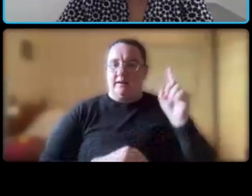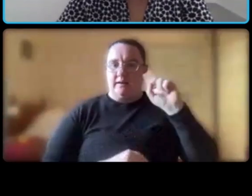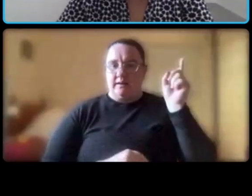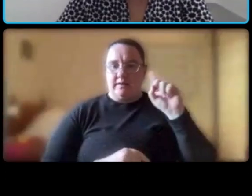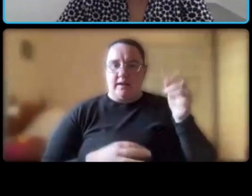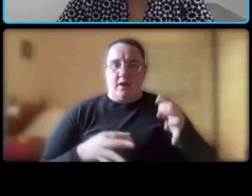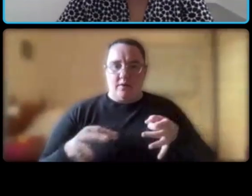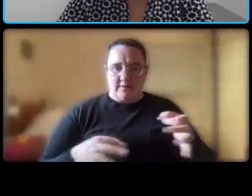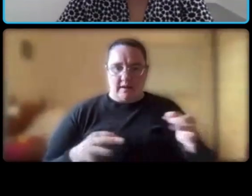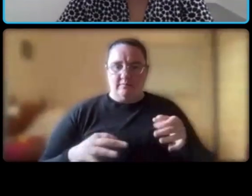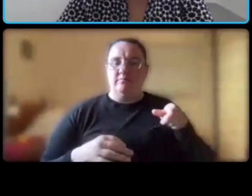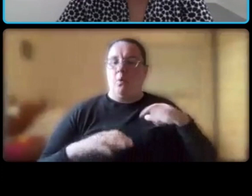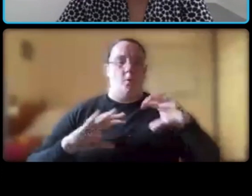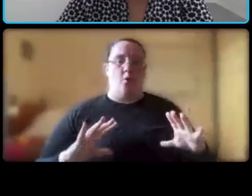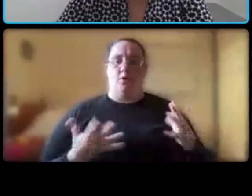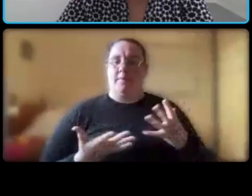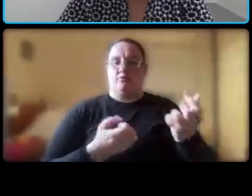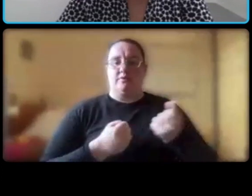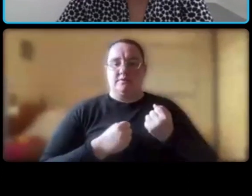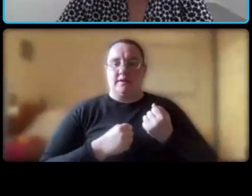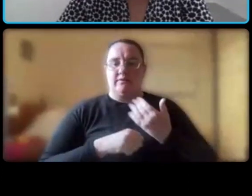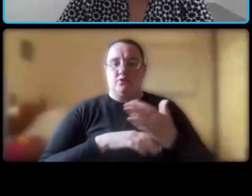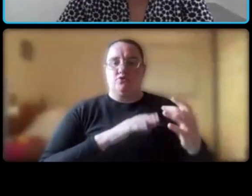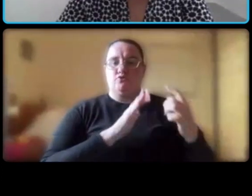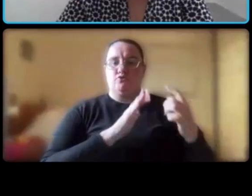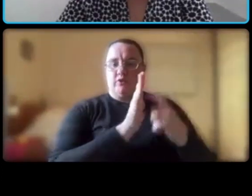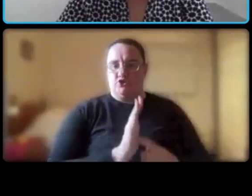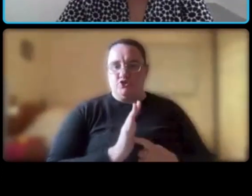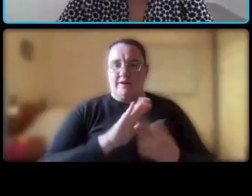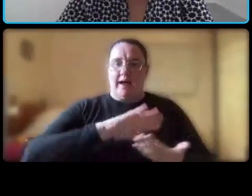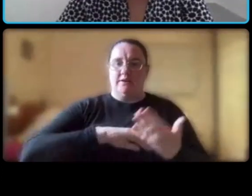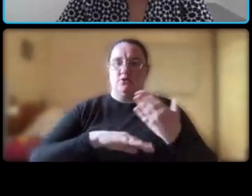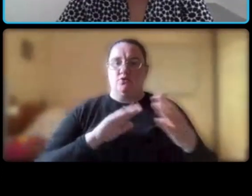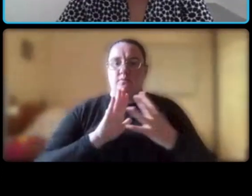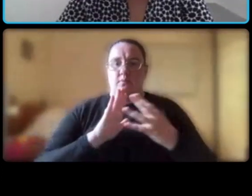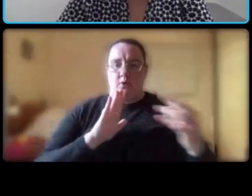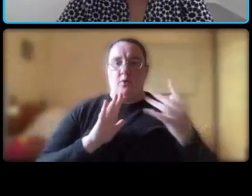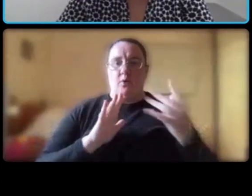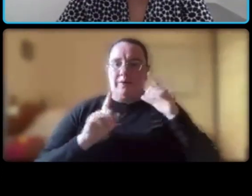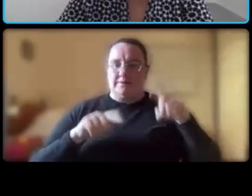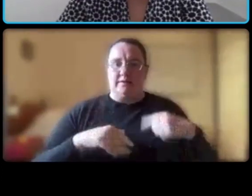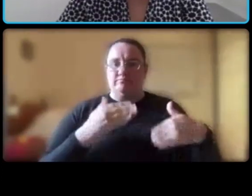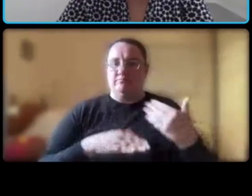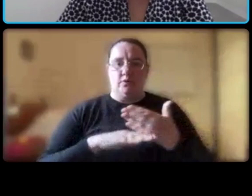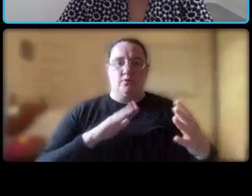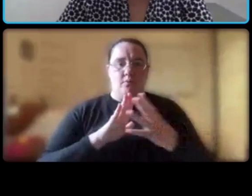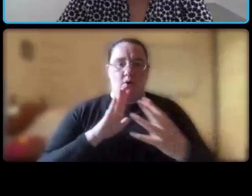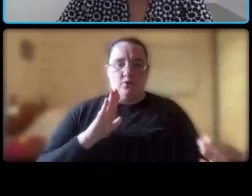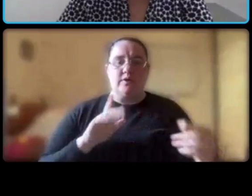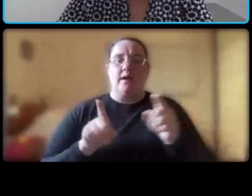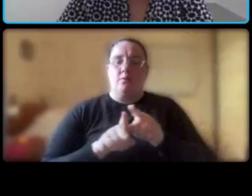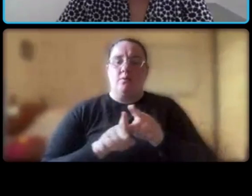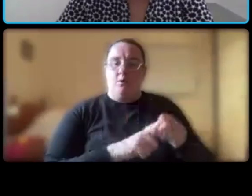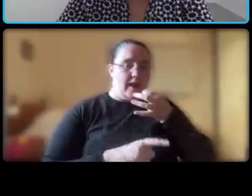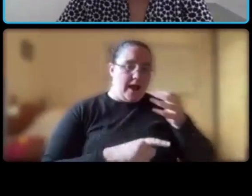an initial registration provided when the new model goes live. As part of this process, we'll be asking providers to submit